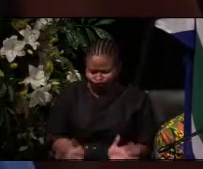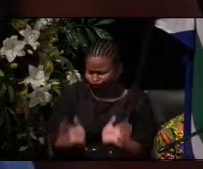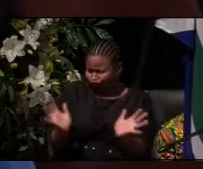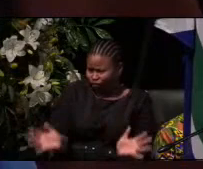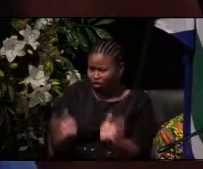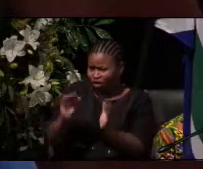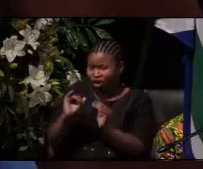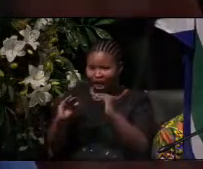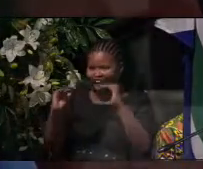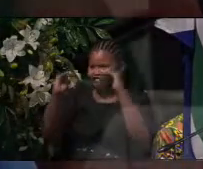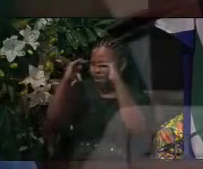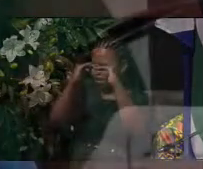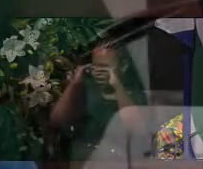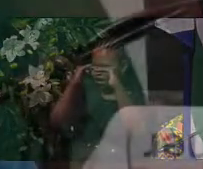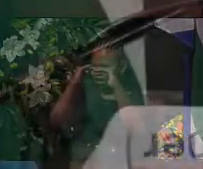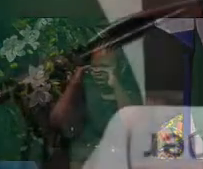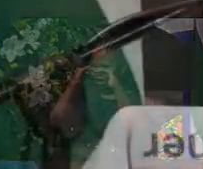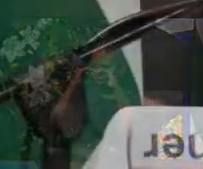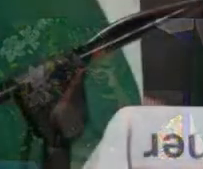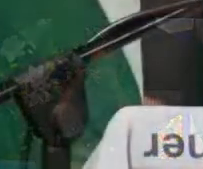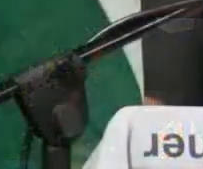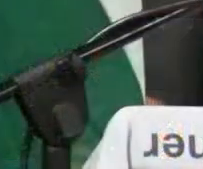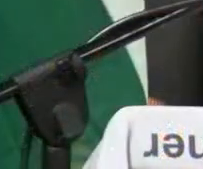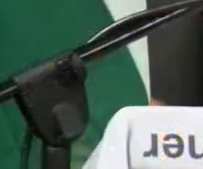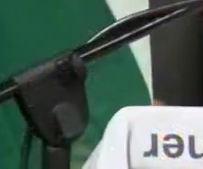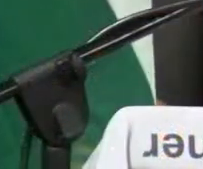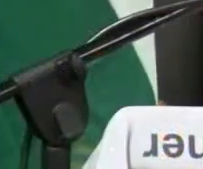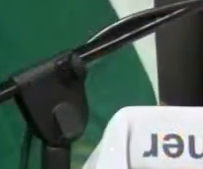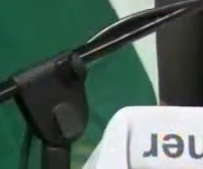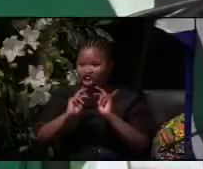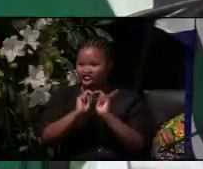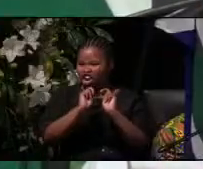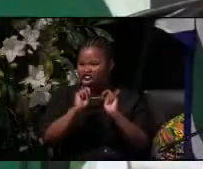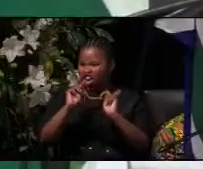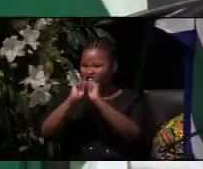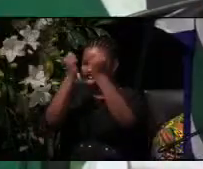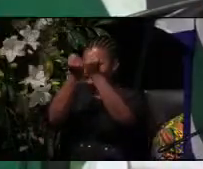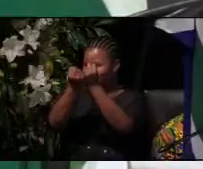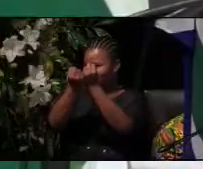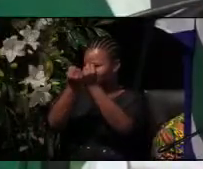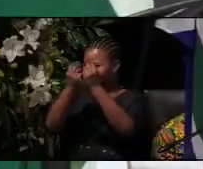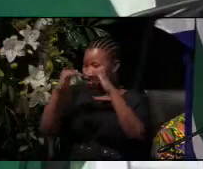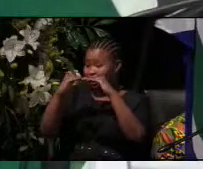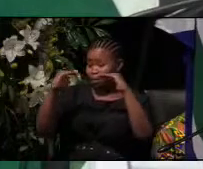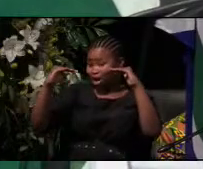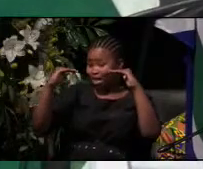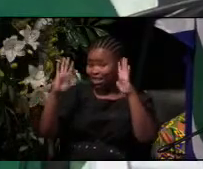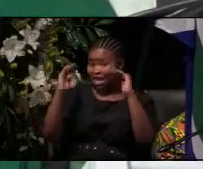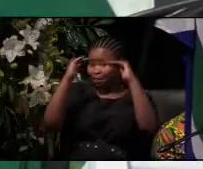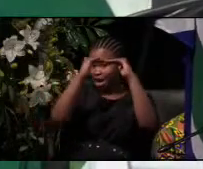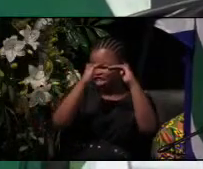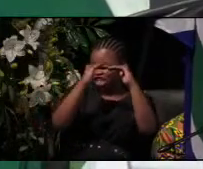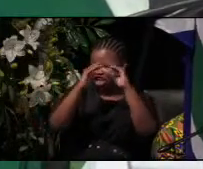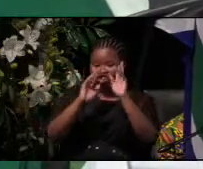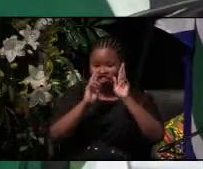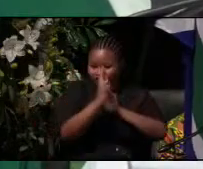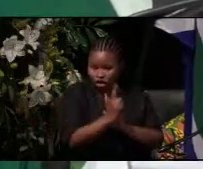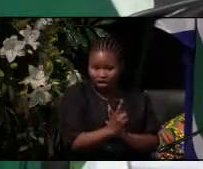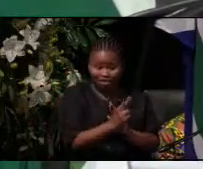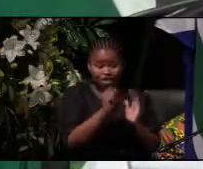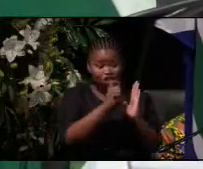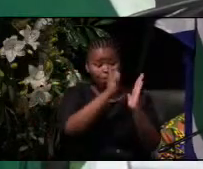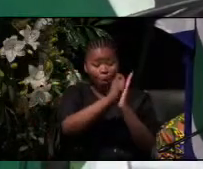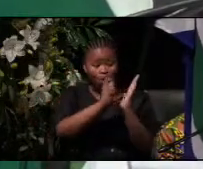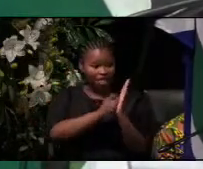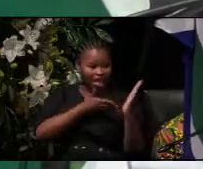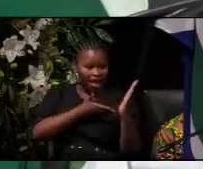in advancing the agenda of the national Democratic Revolution he's an author researcher public speaker and